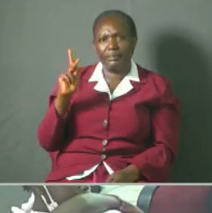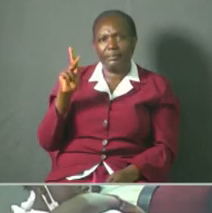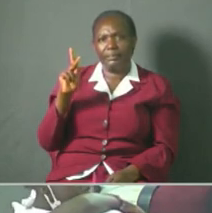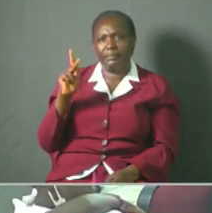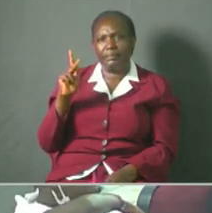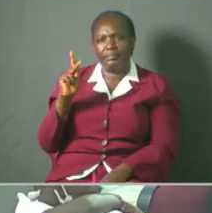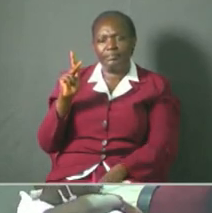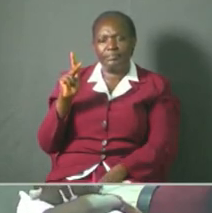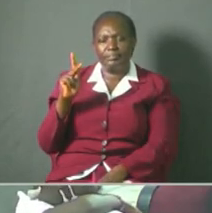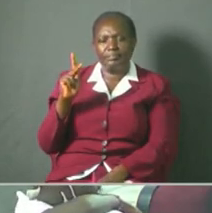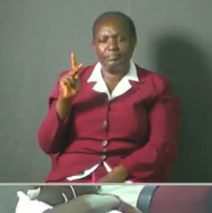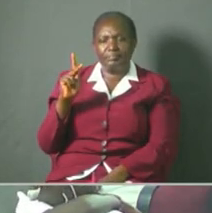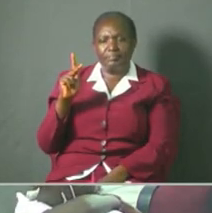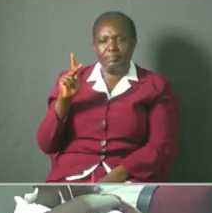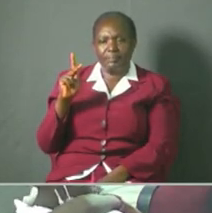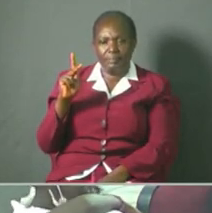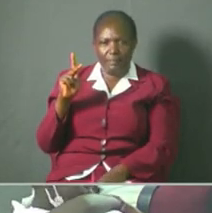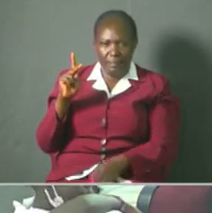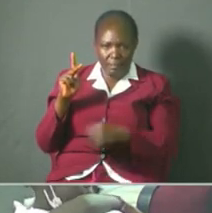When they